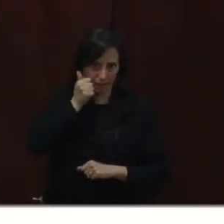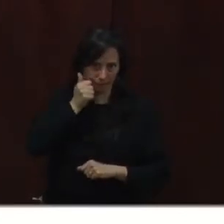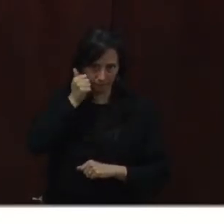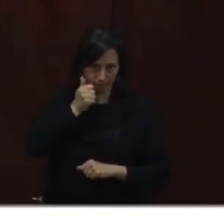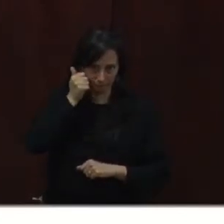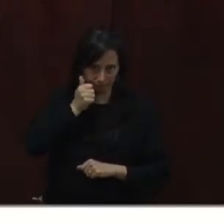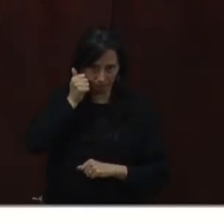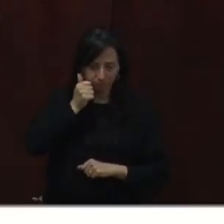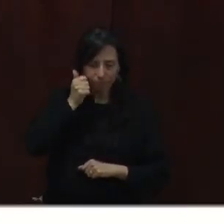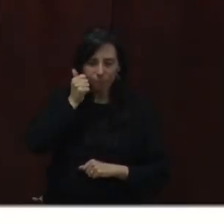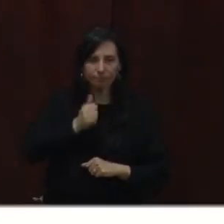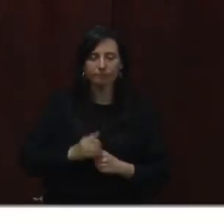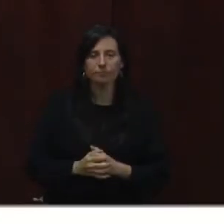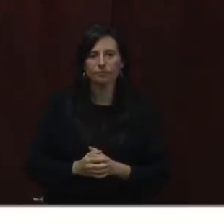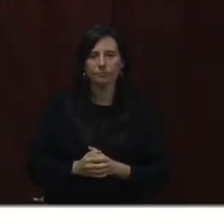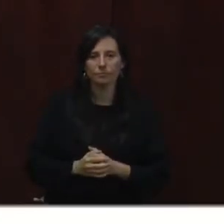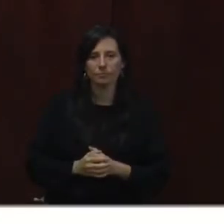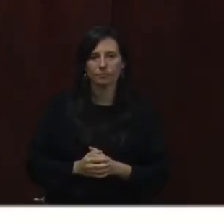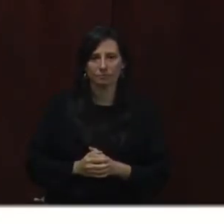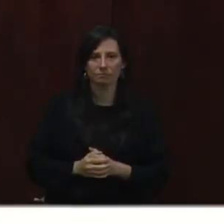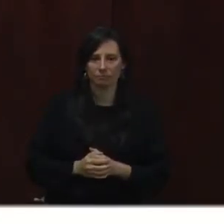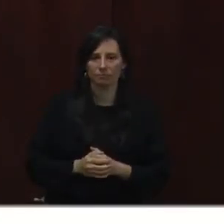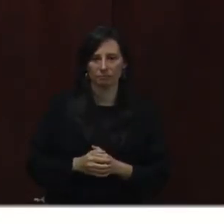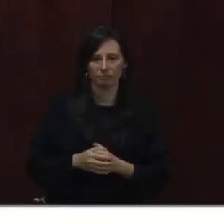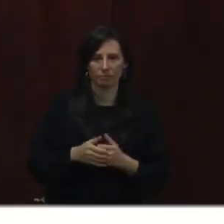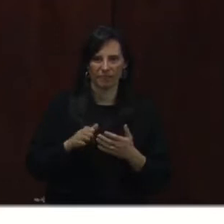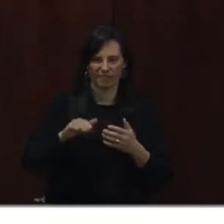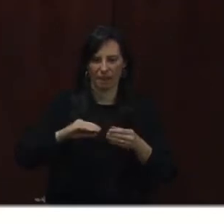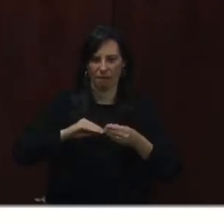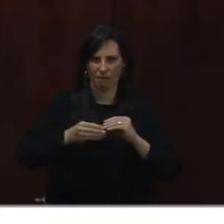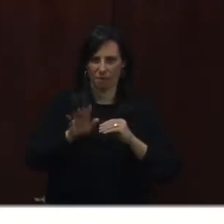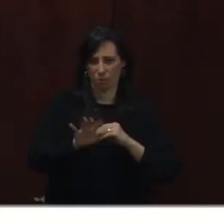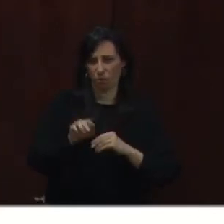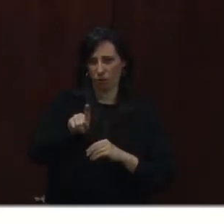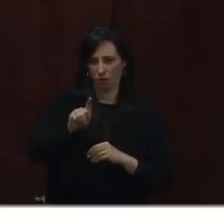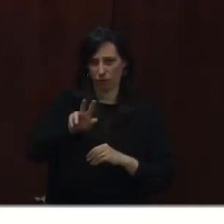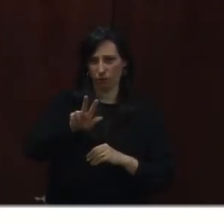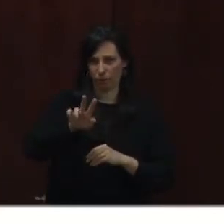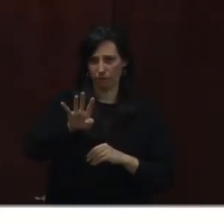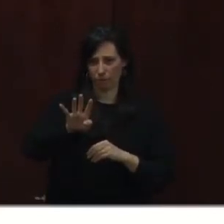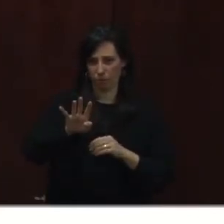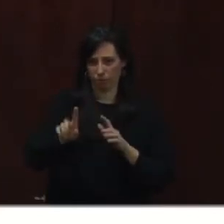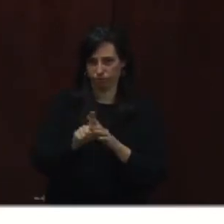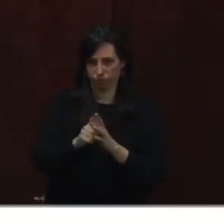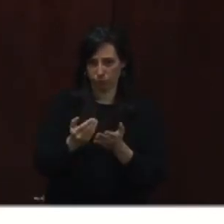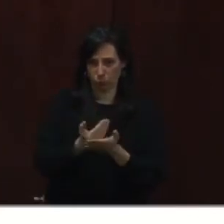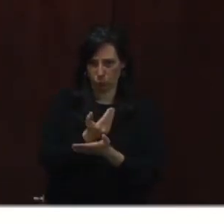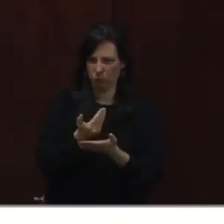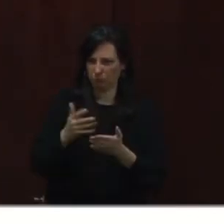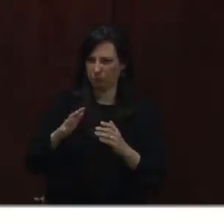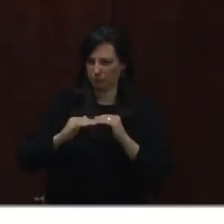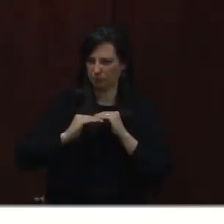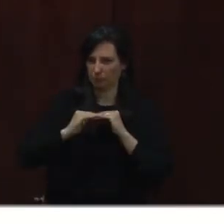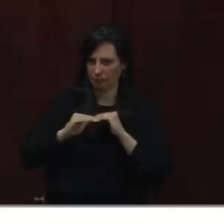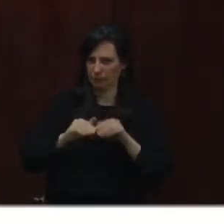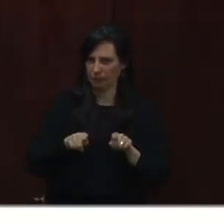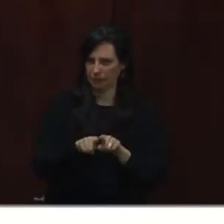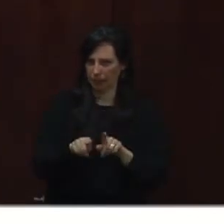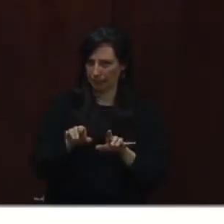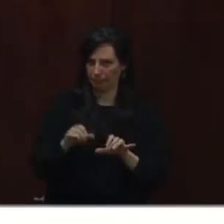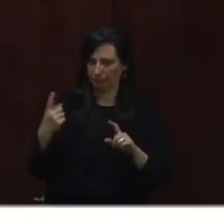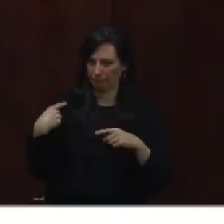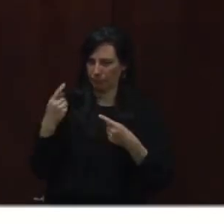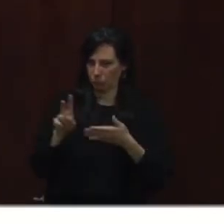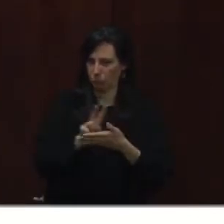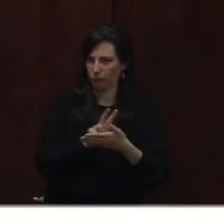public health workflow, and this has remained stable for the last 2 weeks. Our new cases per